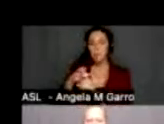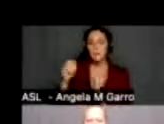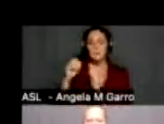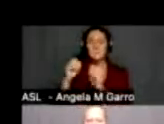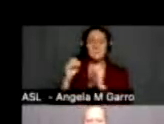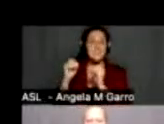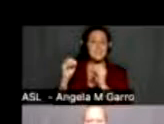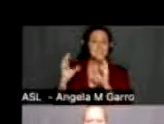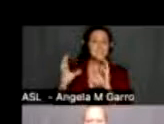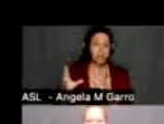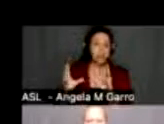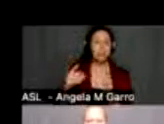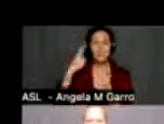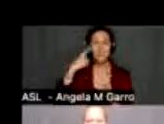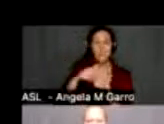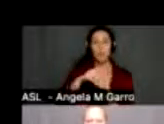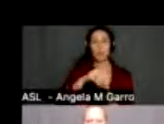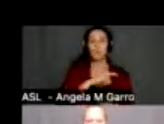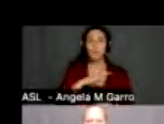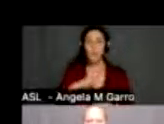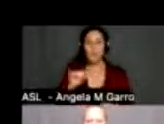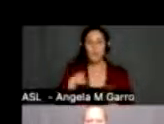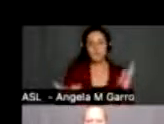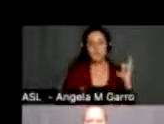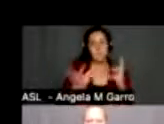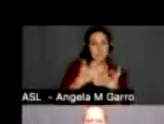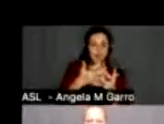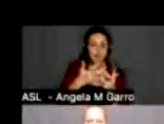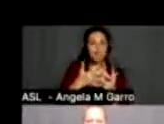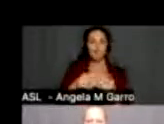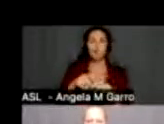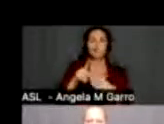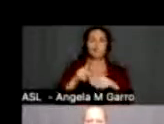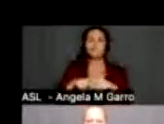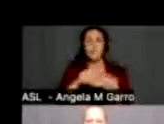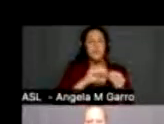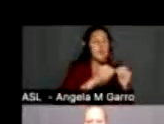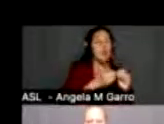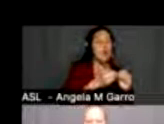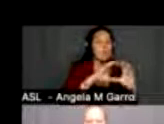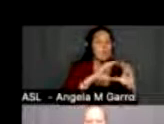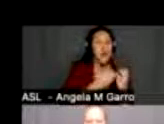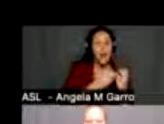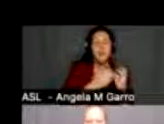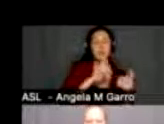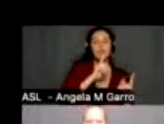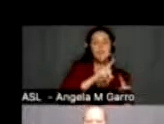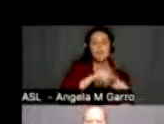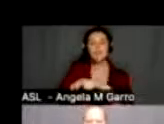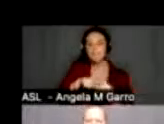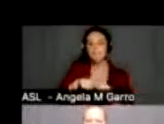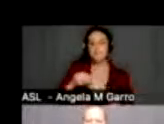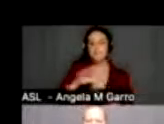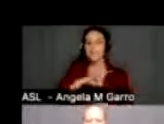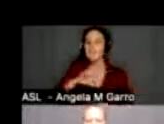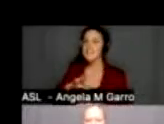program. There's a certain kind of matching there. And so the number of classes are based on that staffing, and